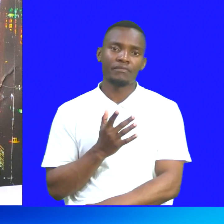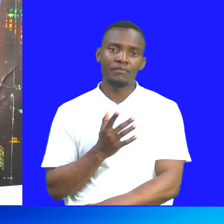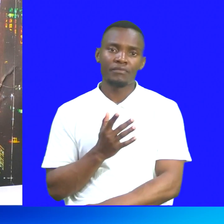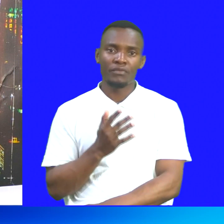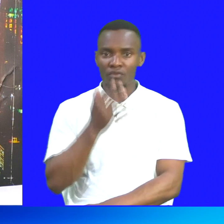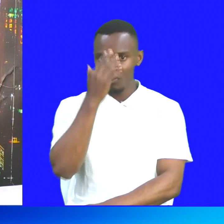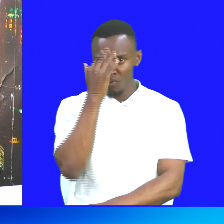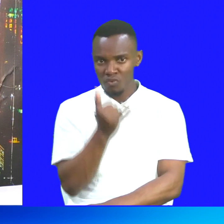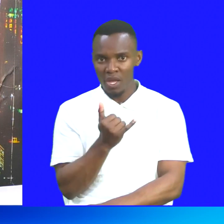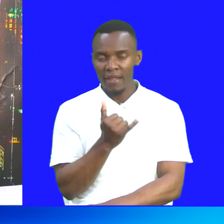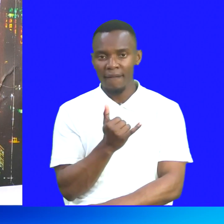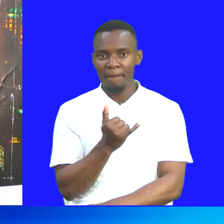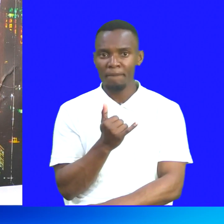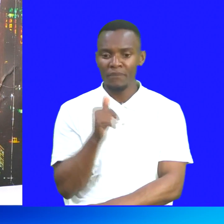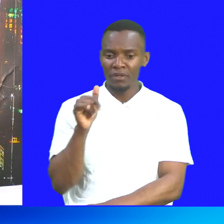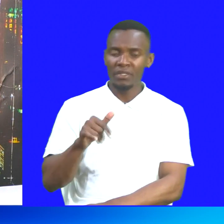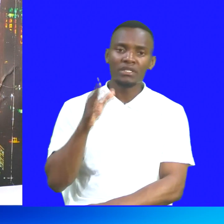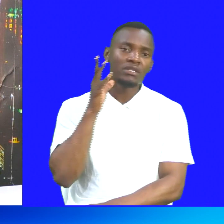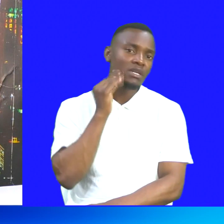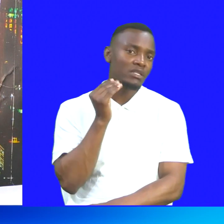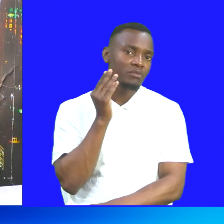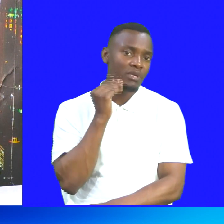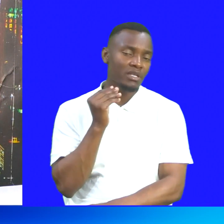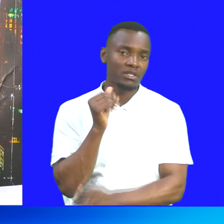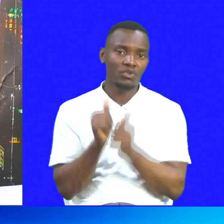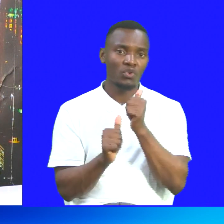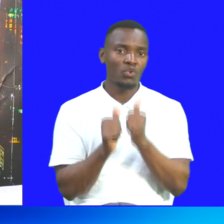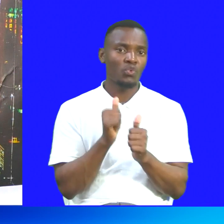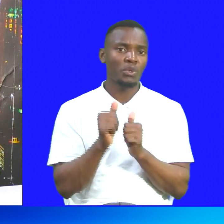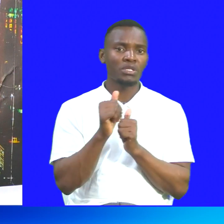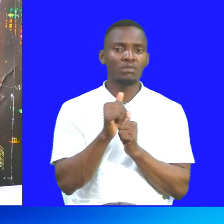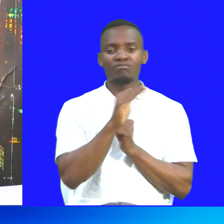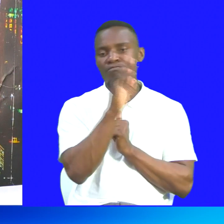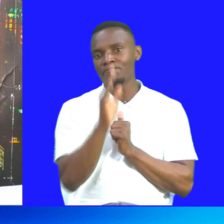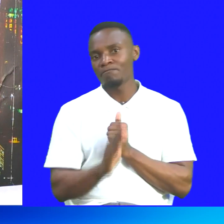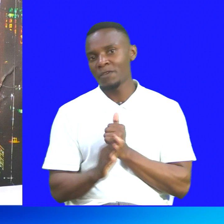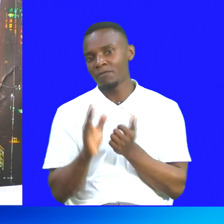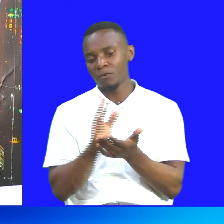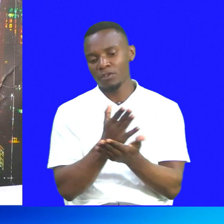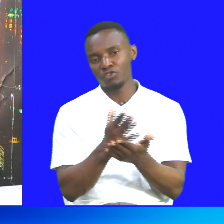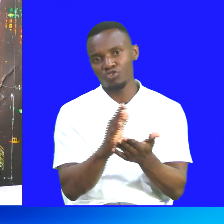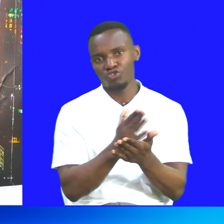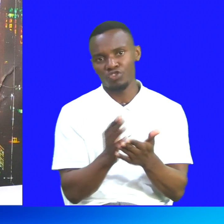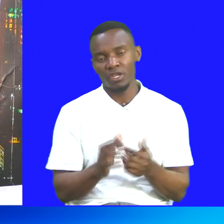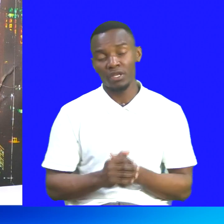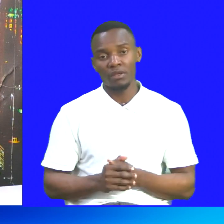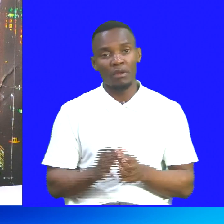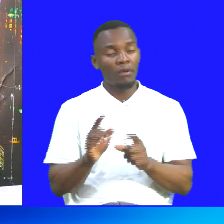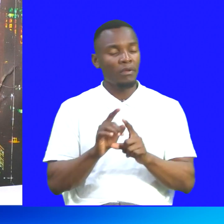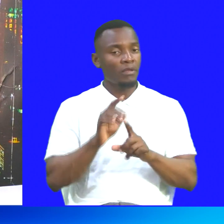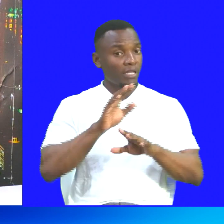because these are experiences that are never shared. It is good to